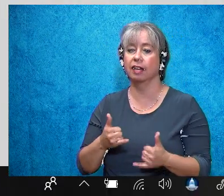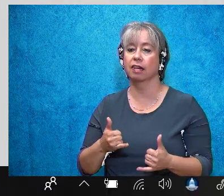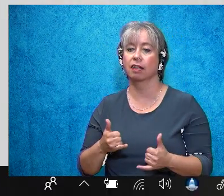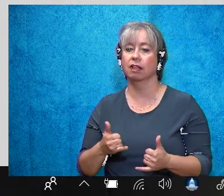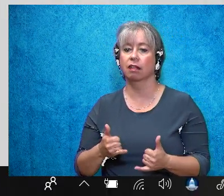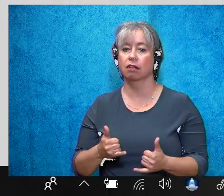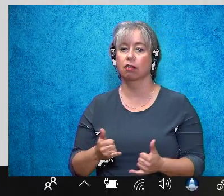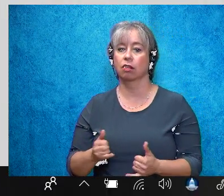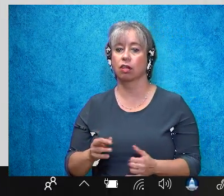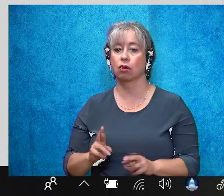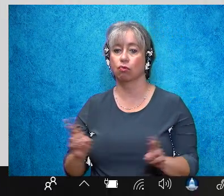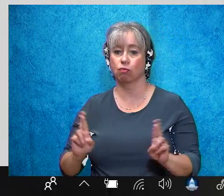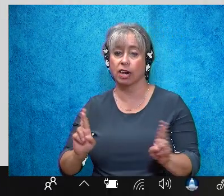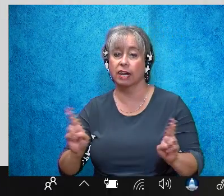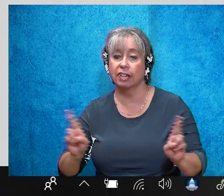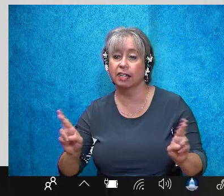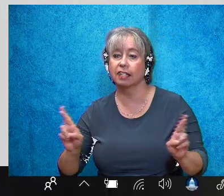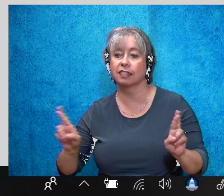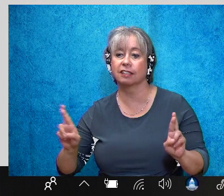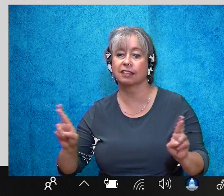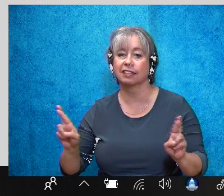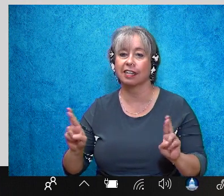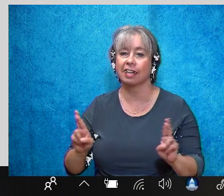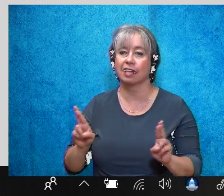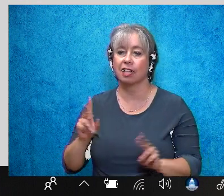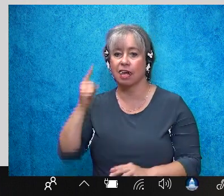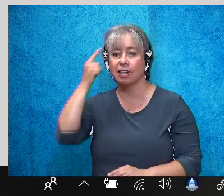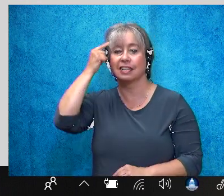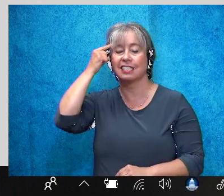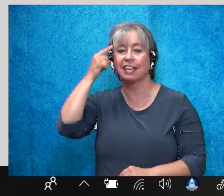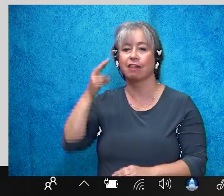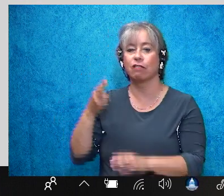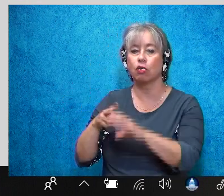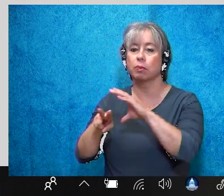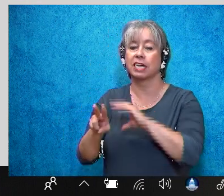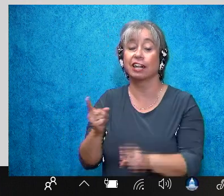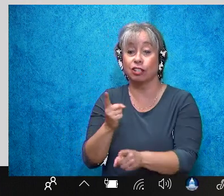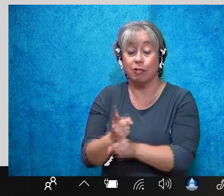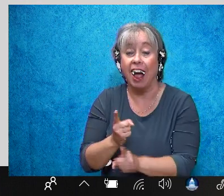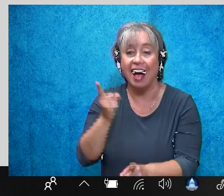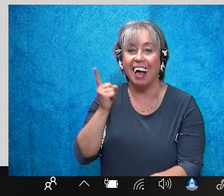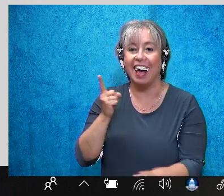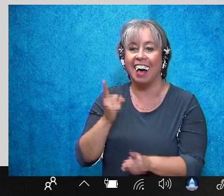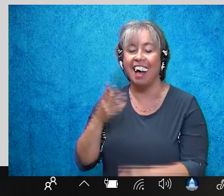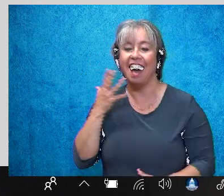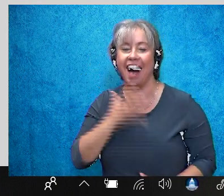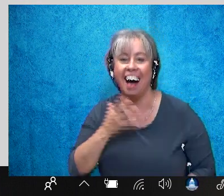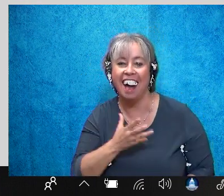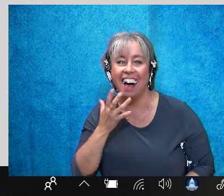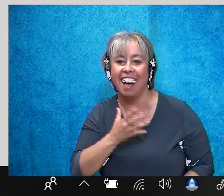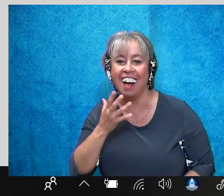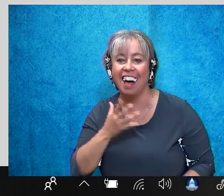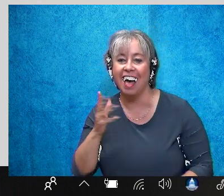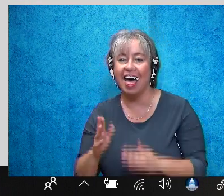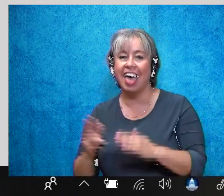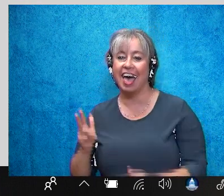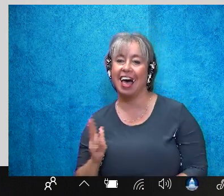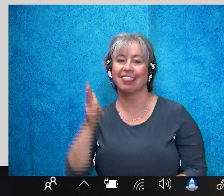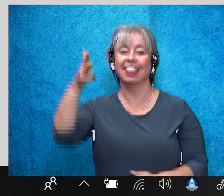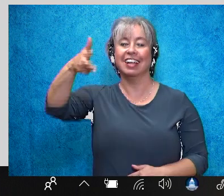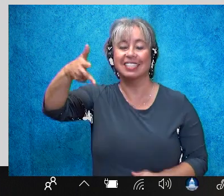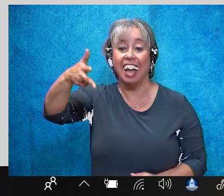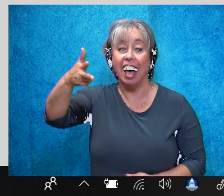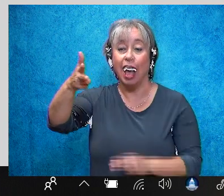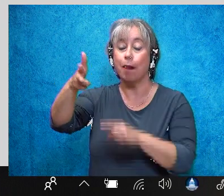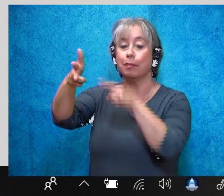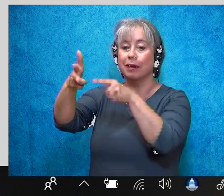So here we go. Let's see if your prediction's right. Oh, there we go. At the top of the hill, we had